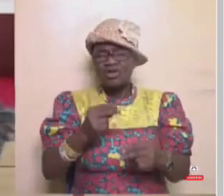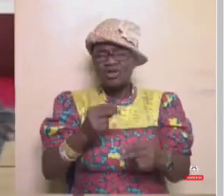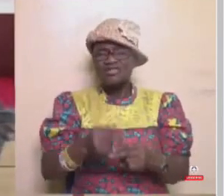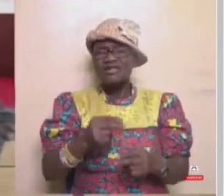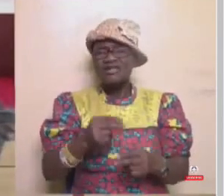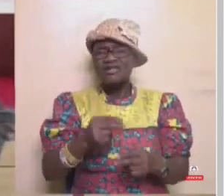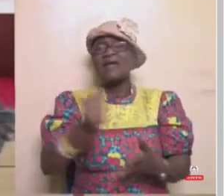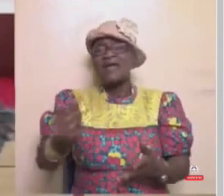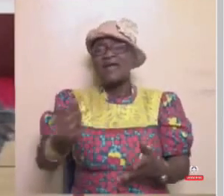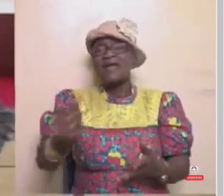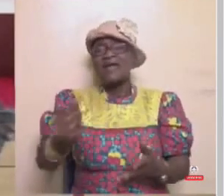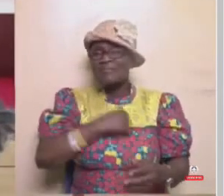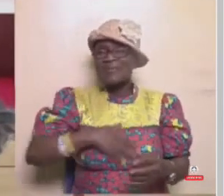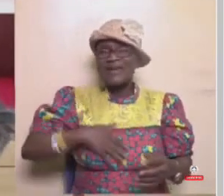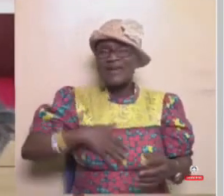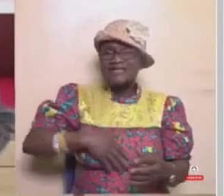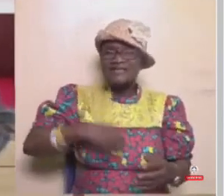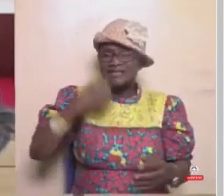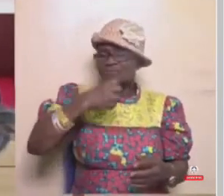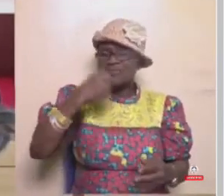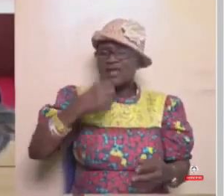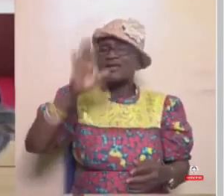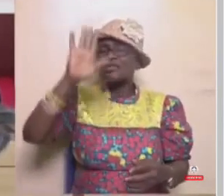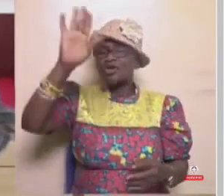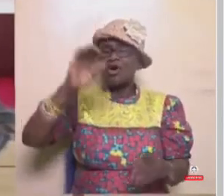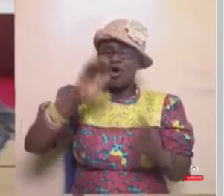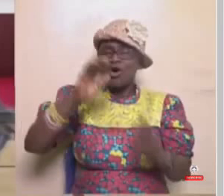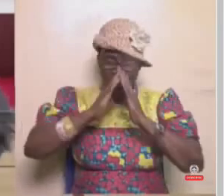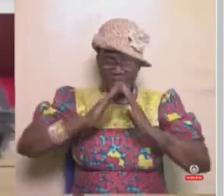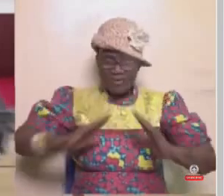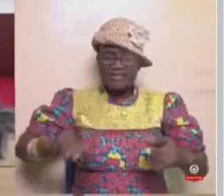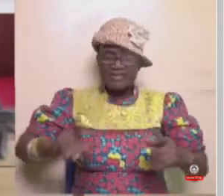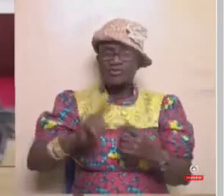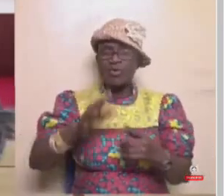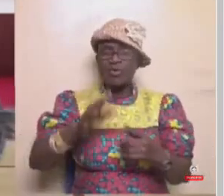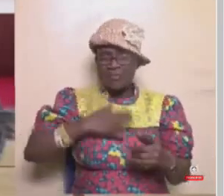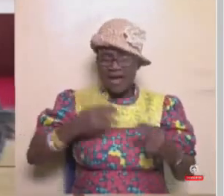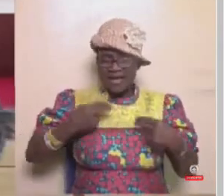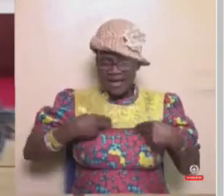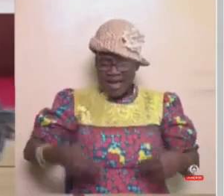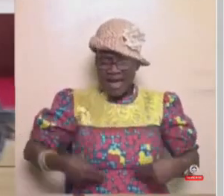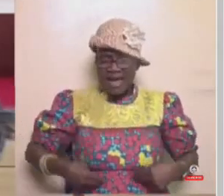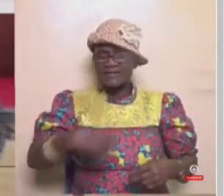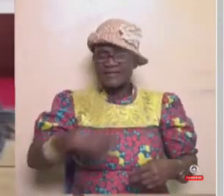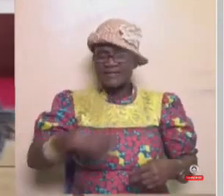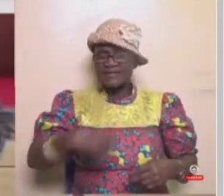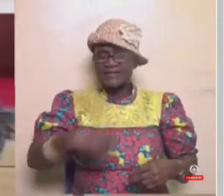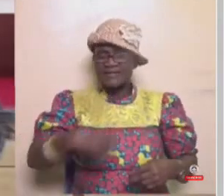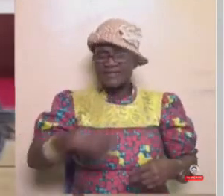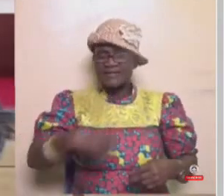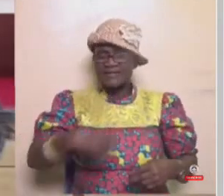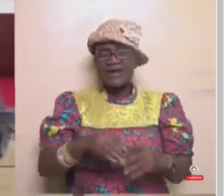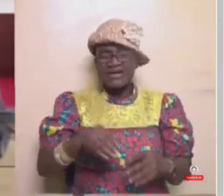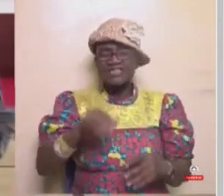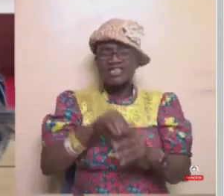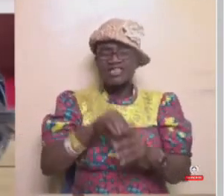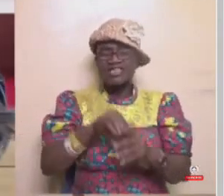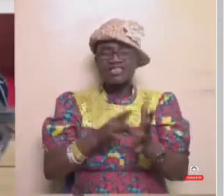and marriage in the name of Jesus. Speak your peace to my head and marriage in the name of